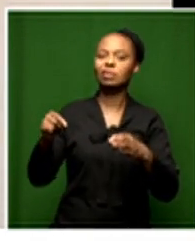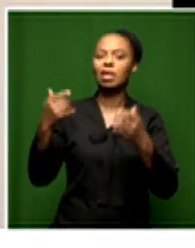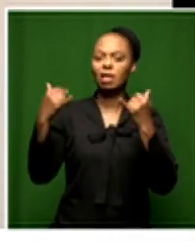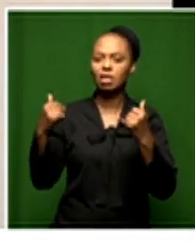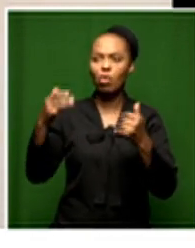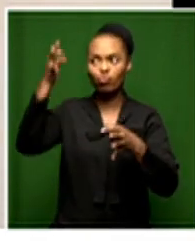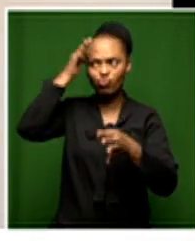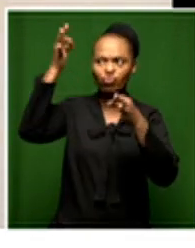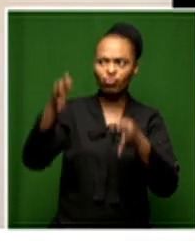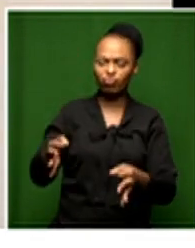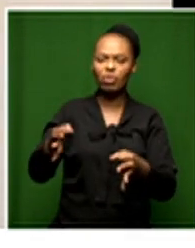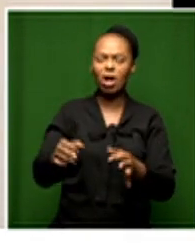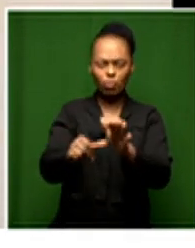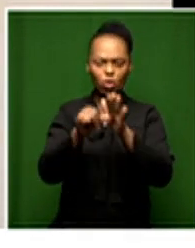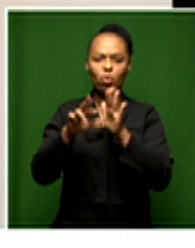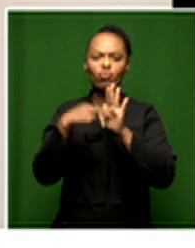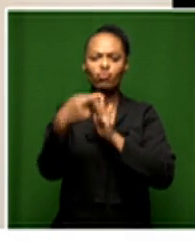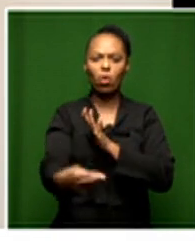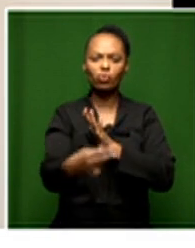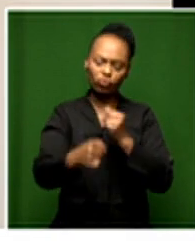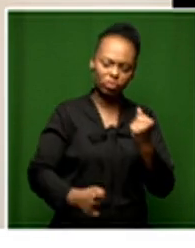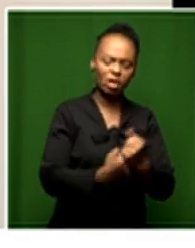a decisive role in Africa and in South